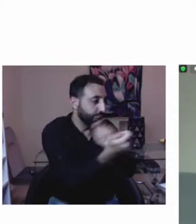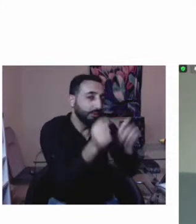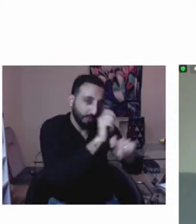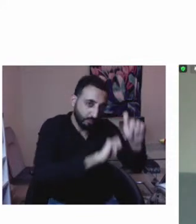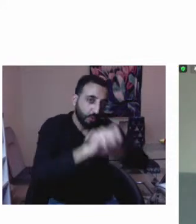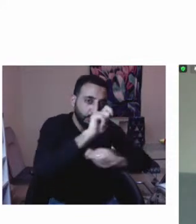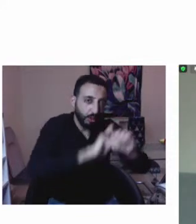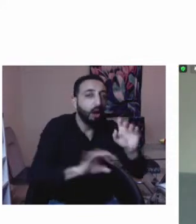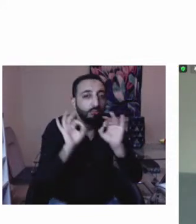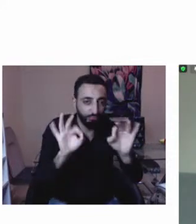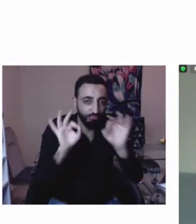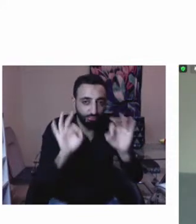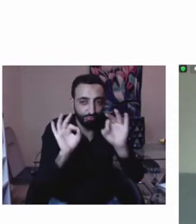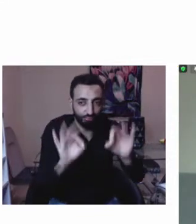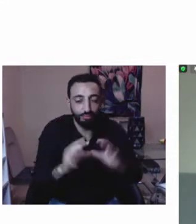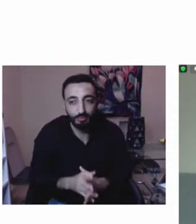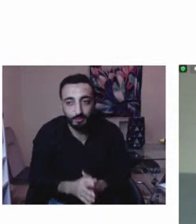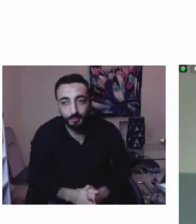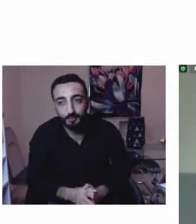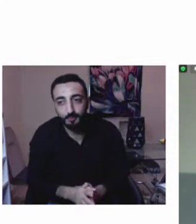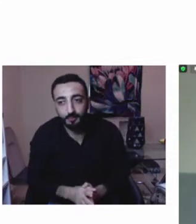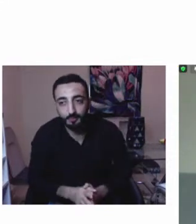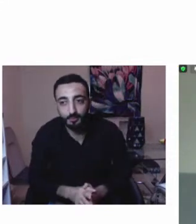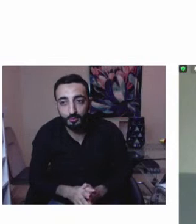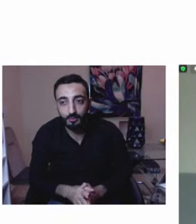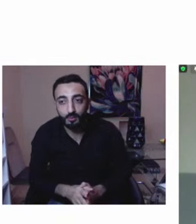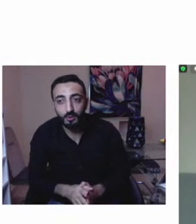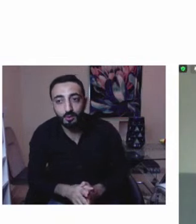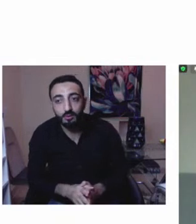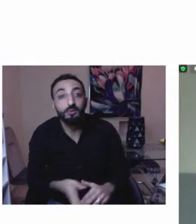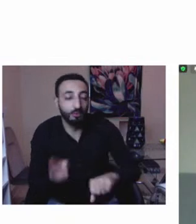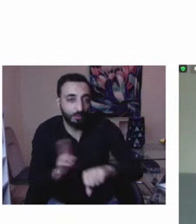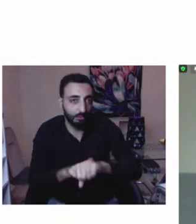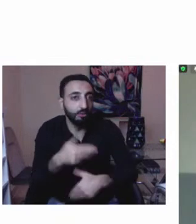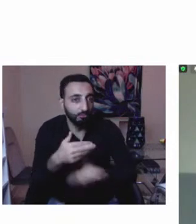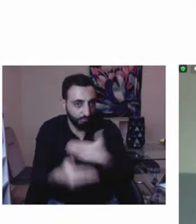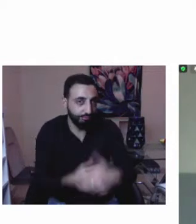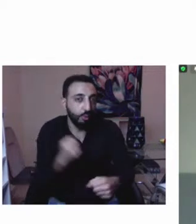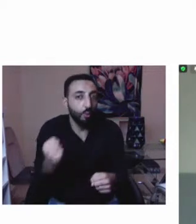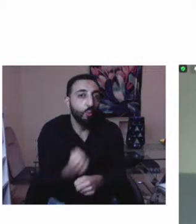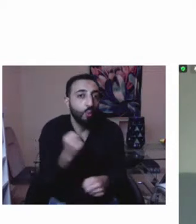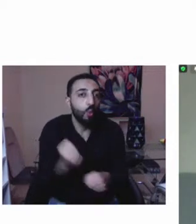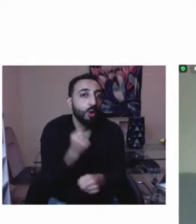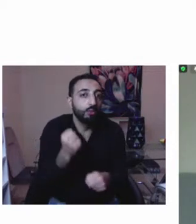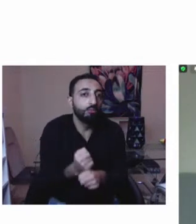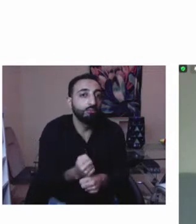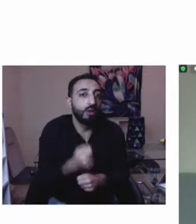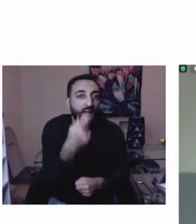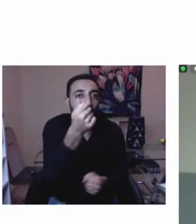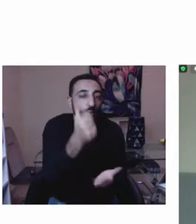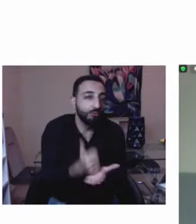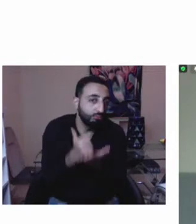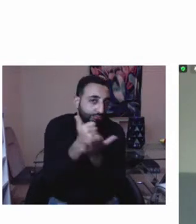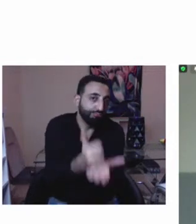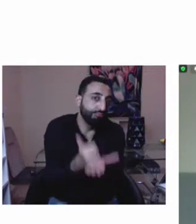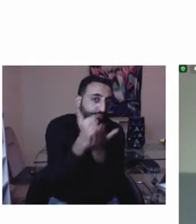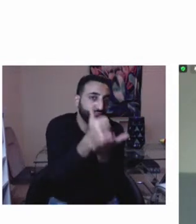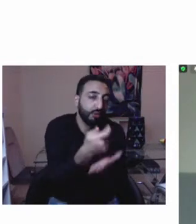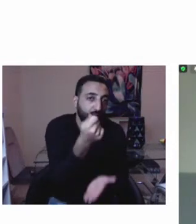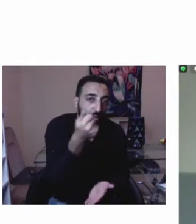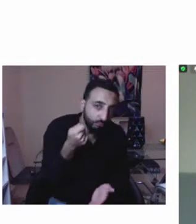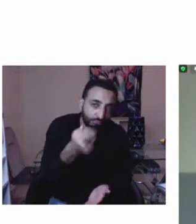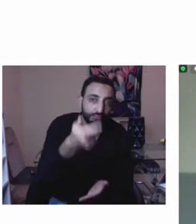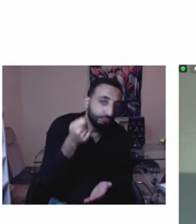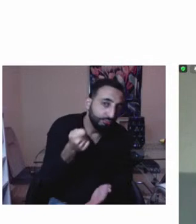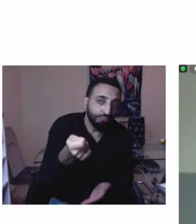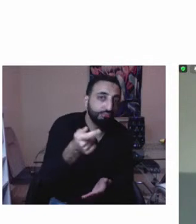Republic, and which focus on the real percentage directly supporting young people. To conclude, I remain